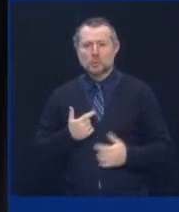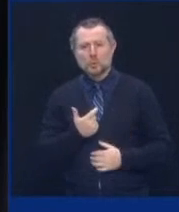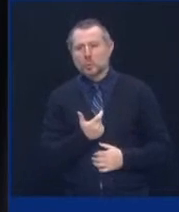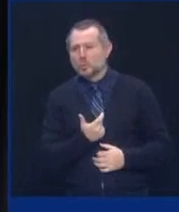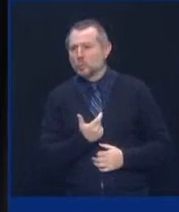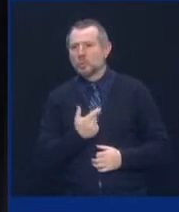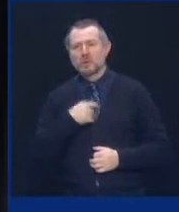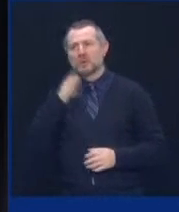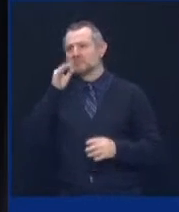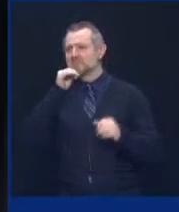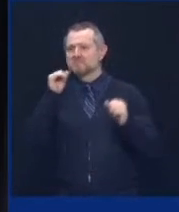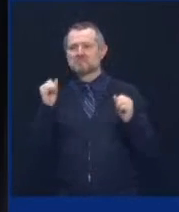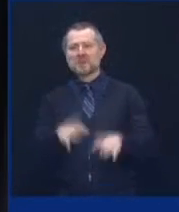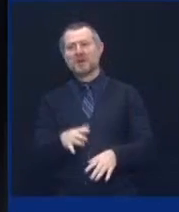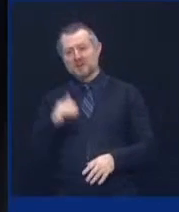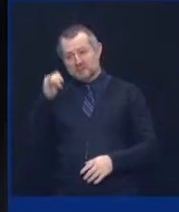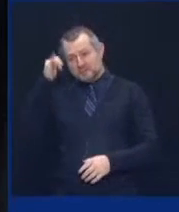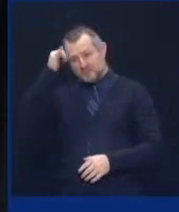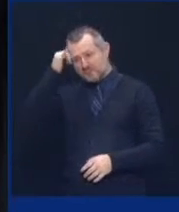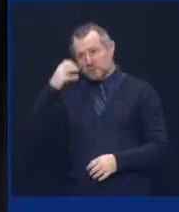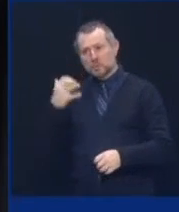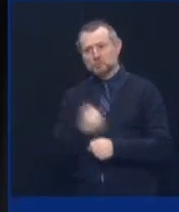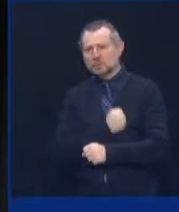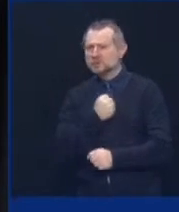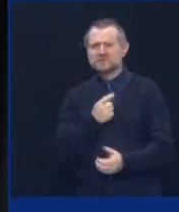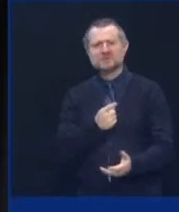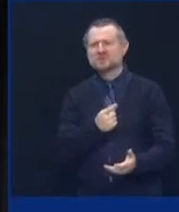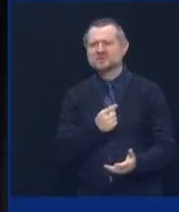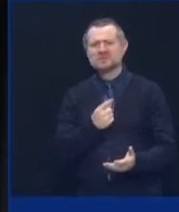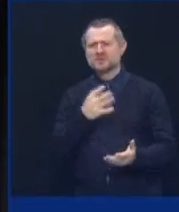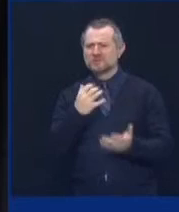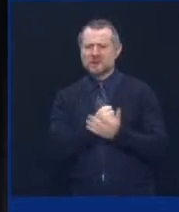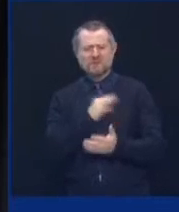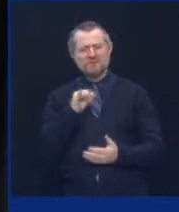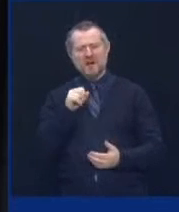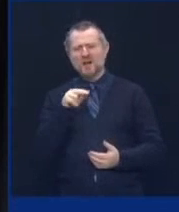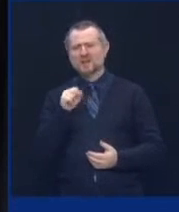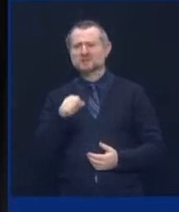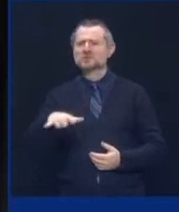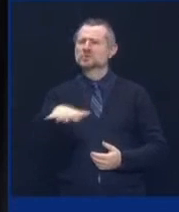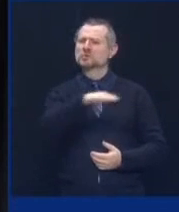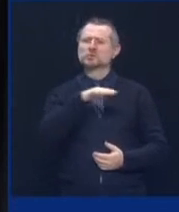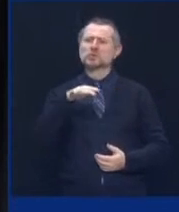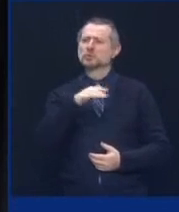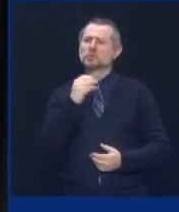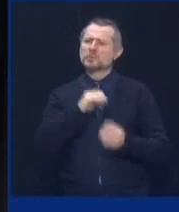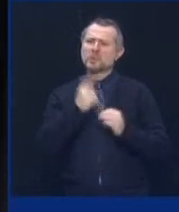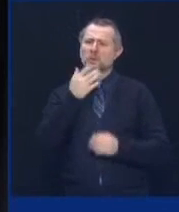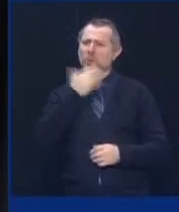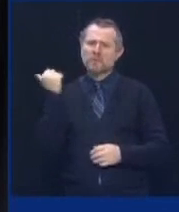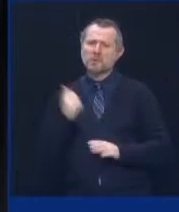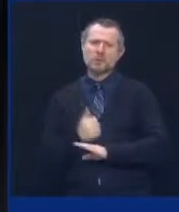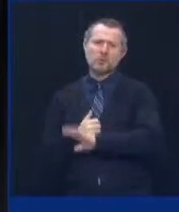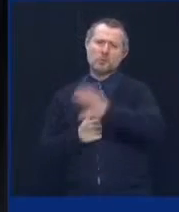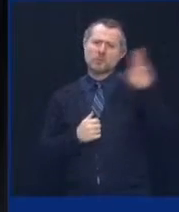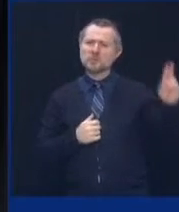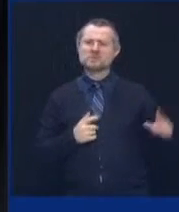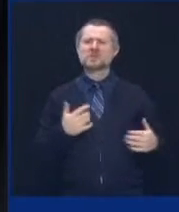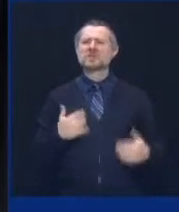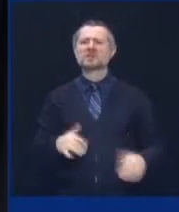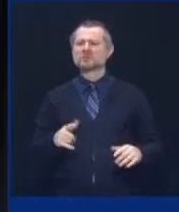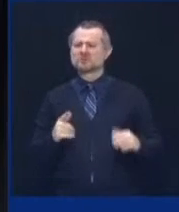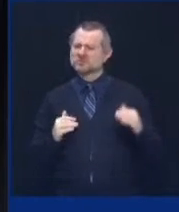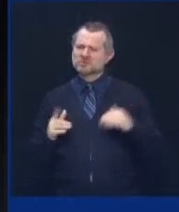Buffalo deserves it. The Buffalo Bills fans are like none others. They have really hung in there. And